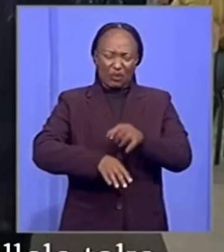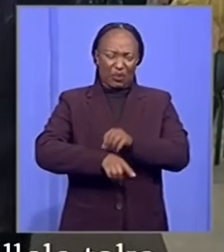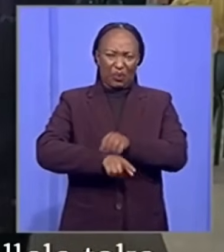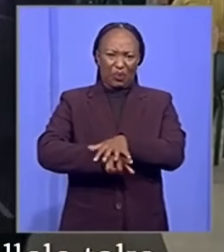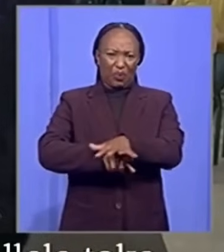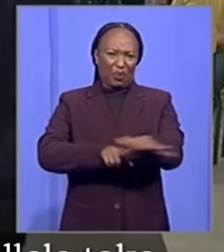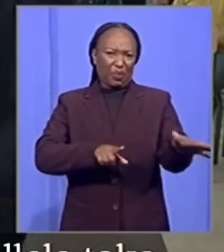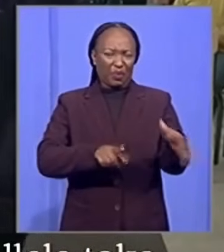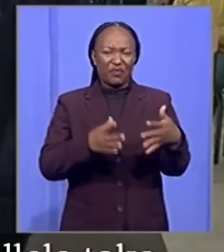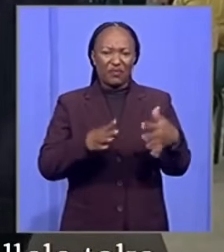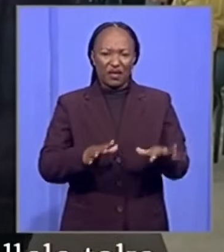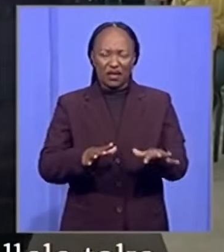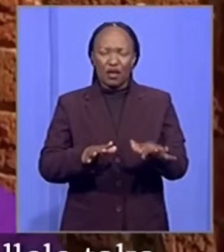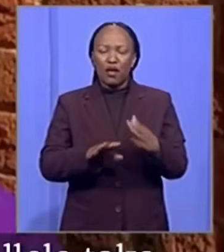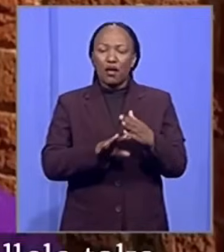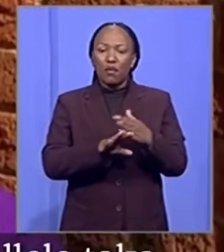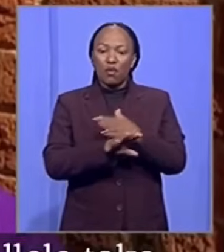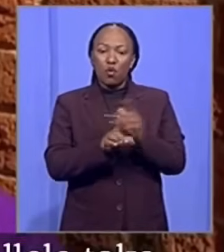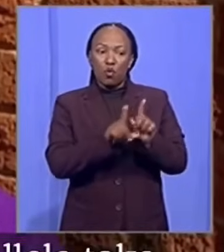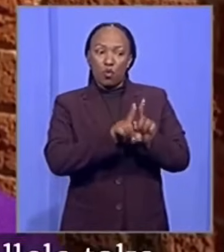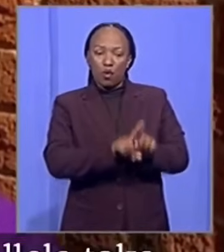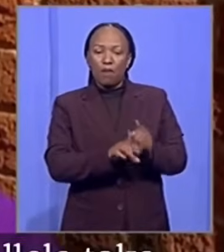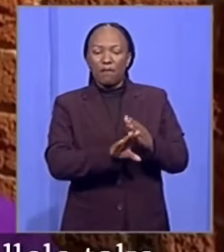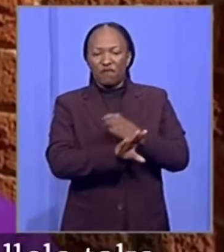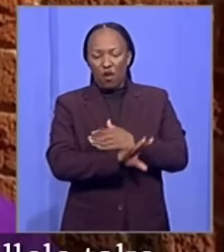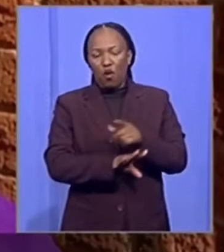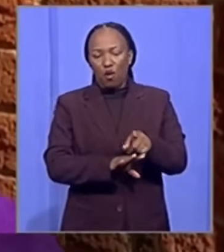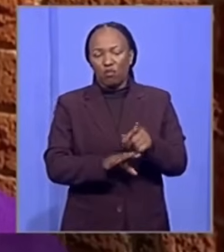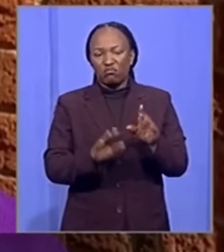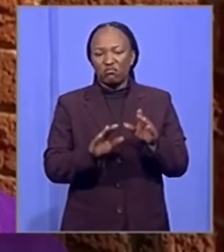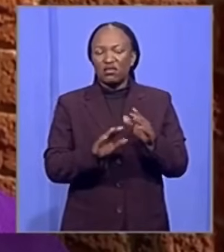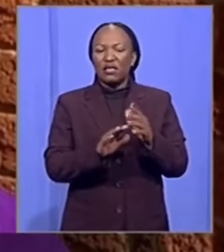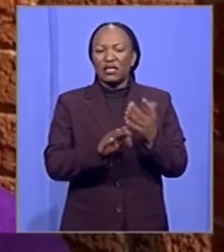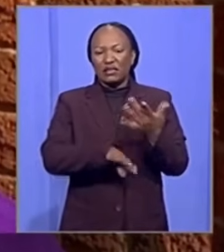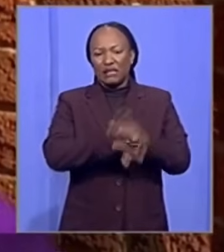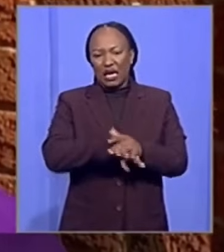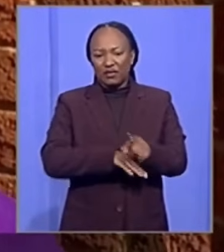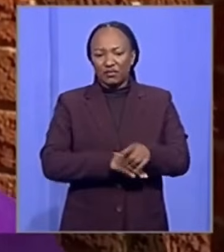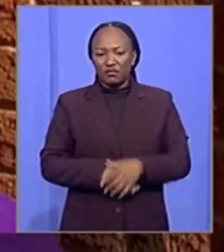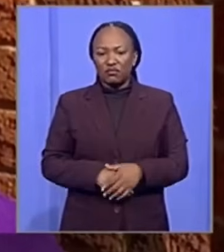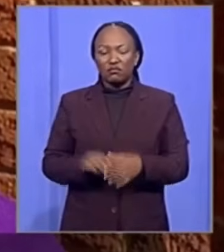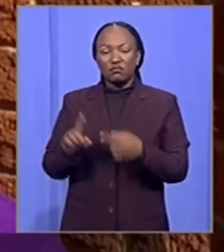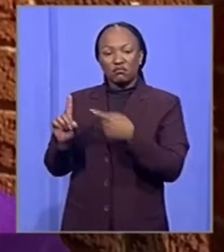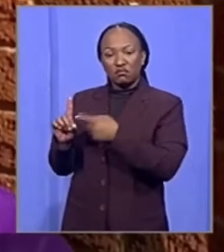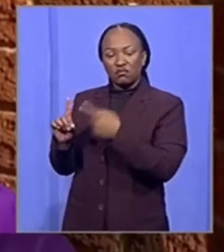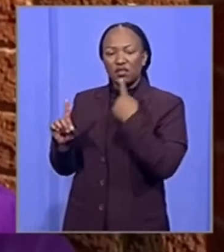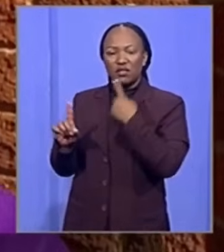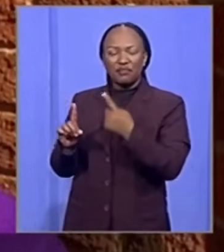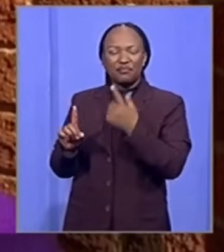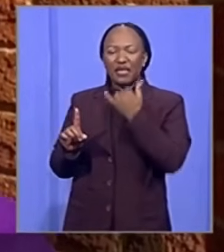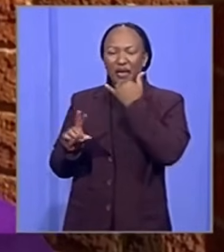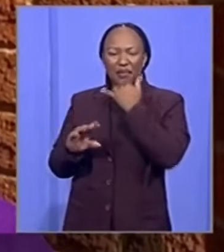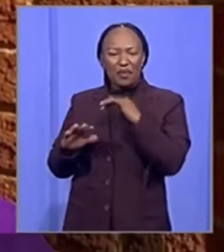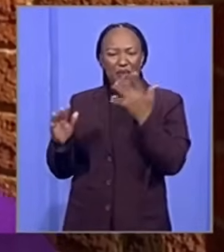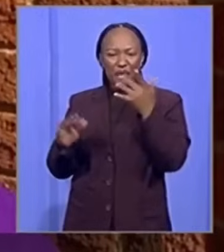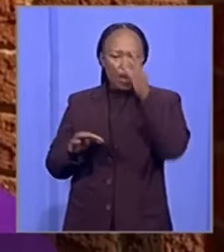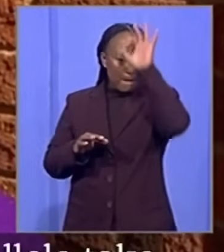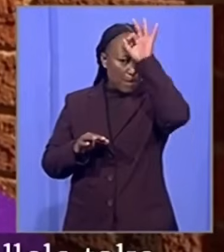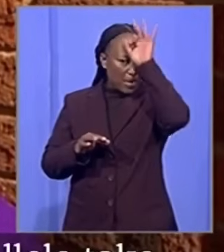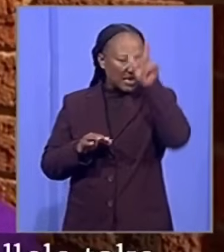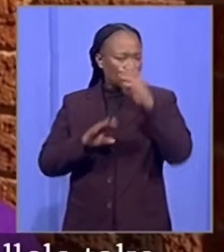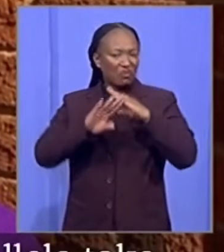thitelo pele ho lefu la hae. Law enforcement agencies Rikwa o re ha a thabiswe ke tshebetso ya sepolesa ka ho hloleha ho thibela